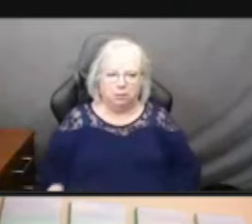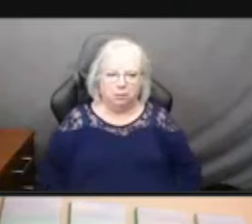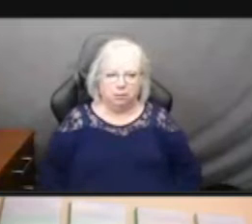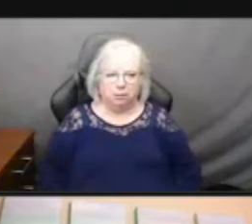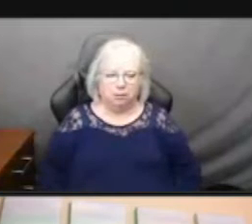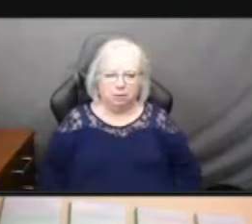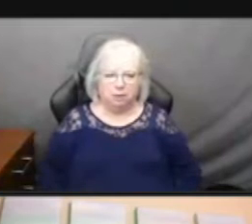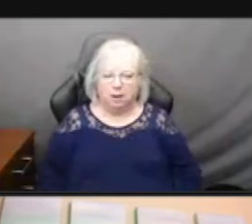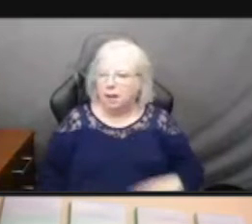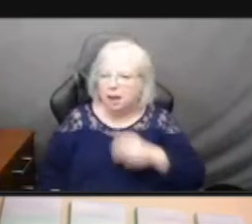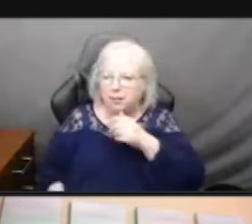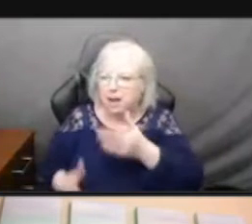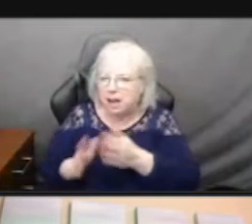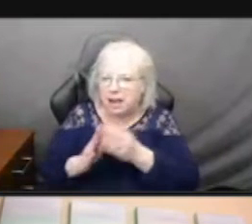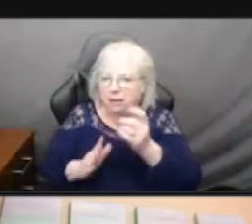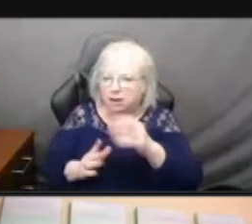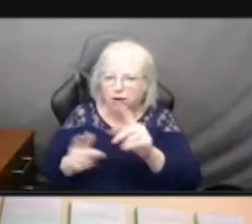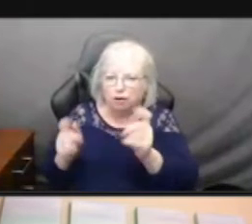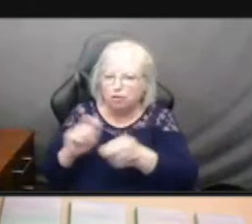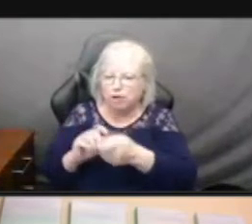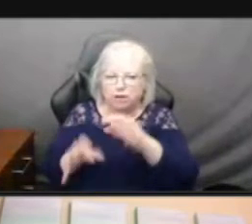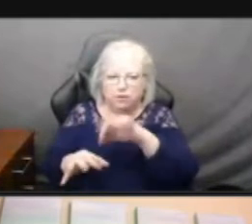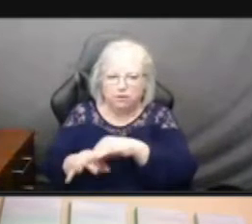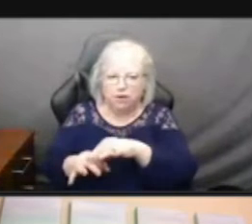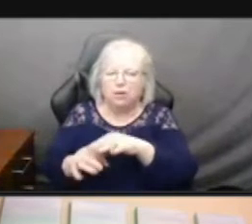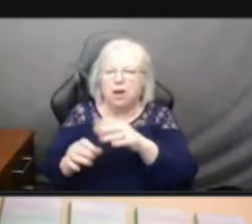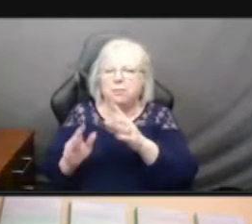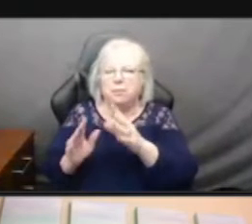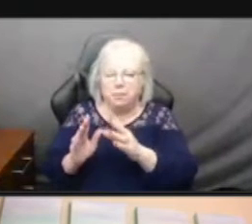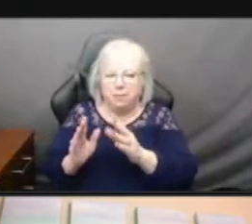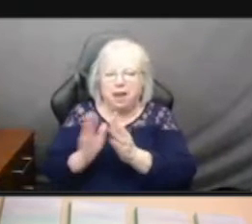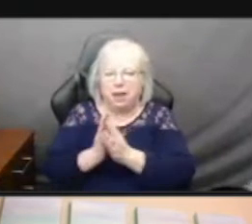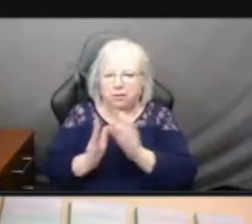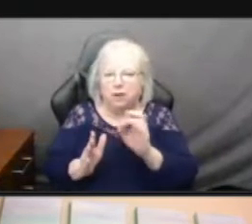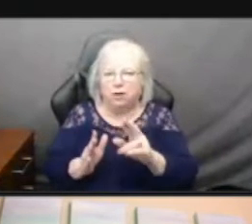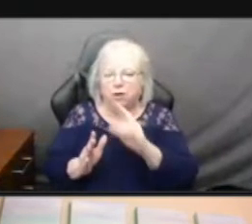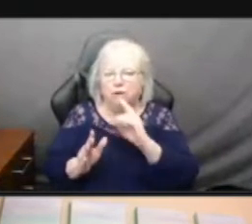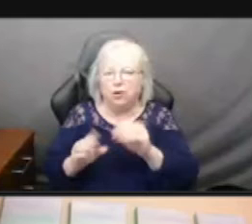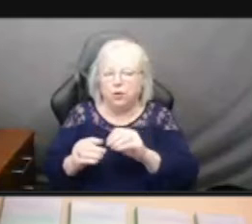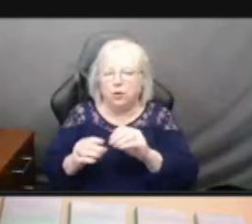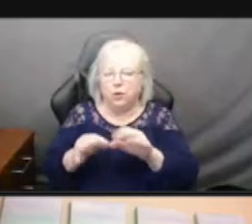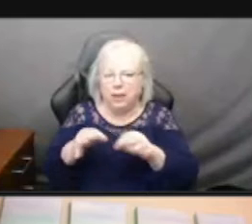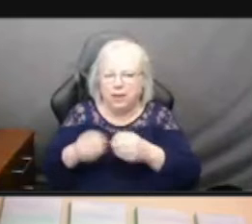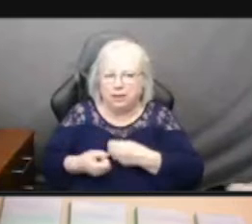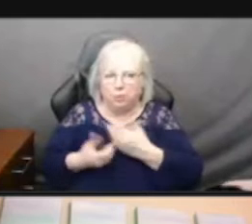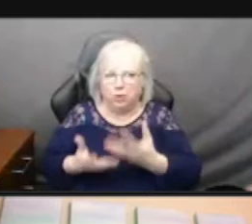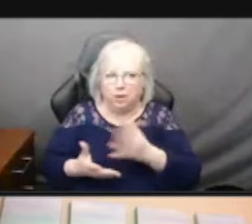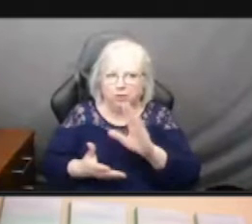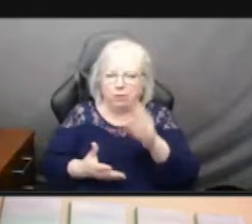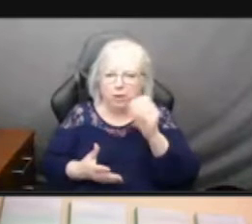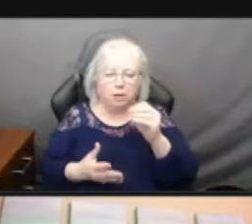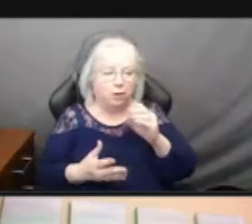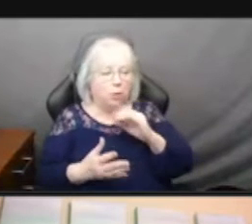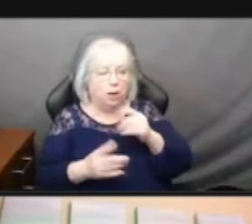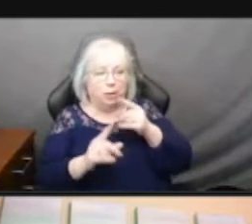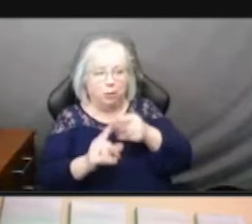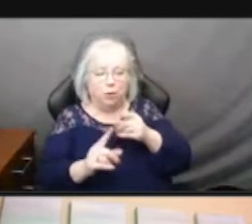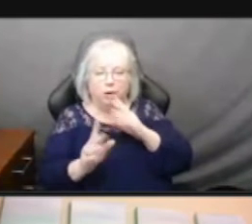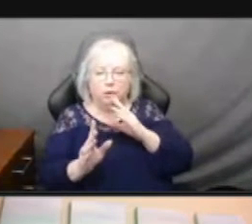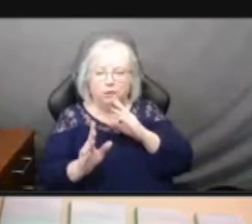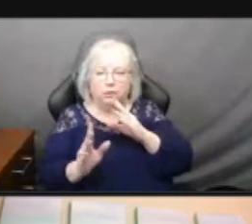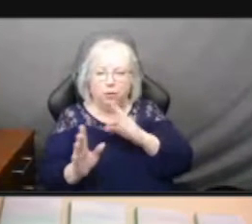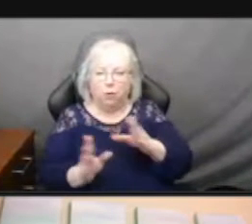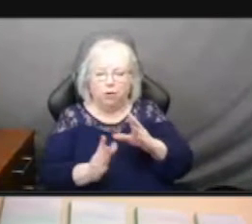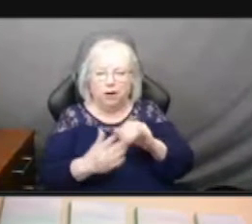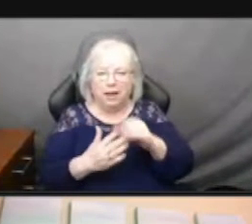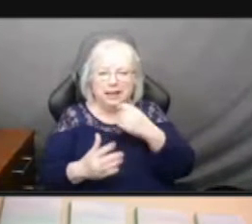I'm not asking her to change the vote. We discuss matters after the vote's taken all the time. Well, and when the point of order is called, I will tell you that